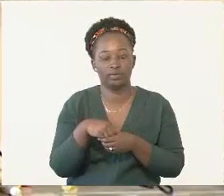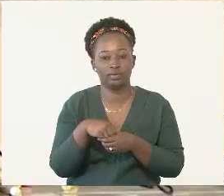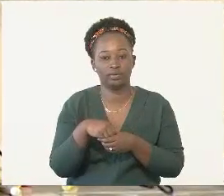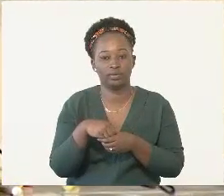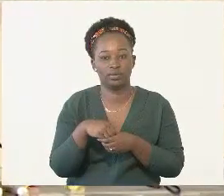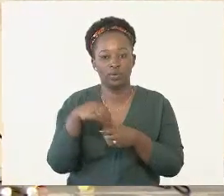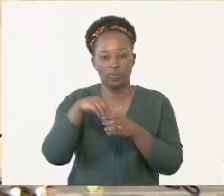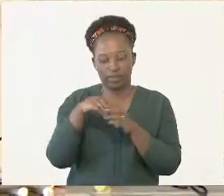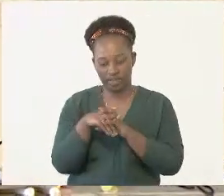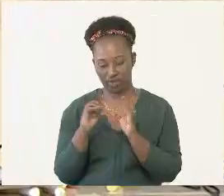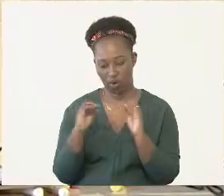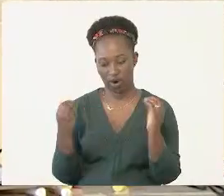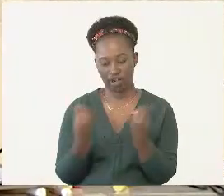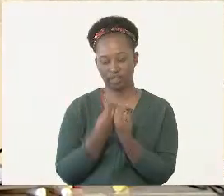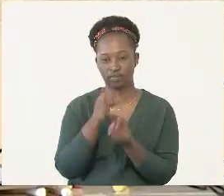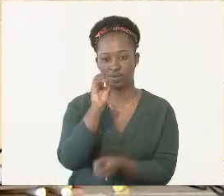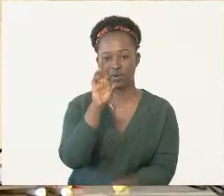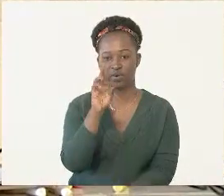an organism.